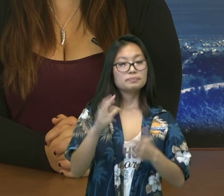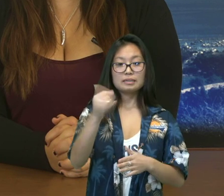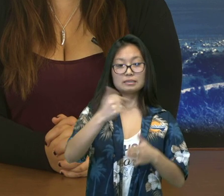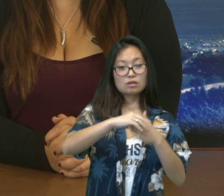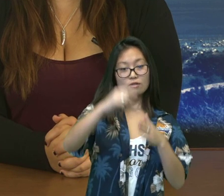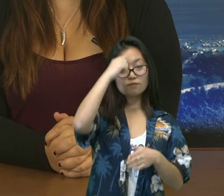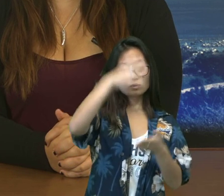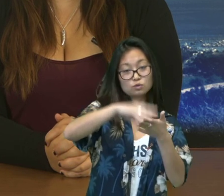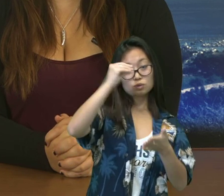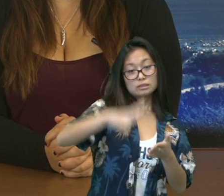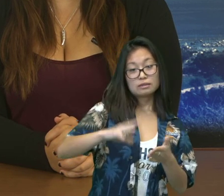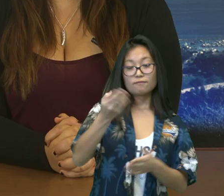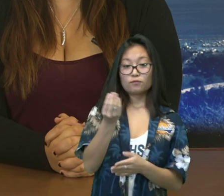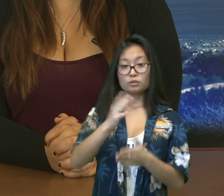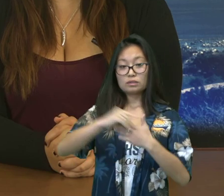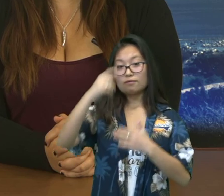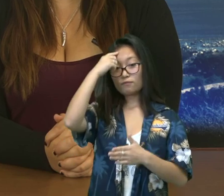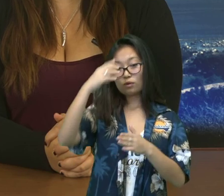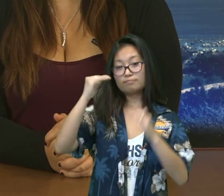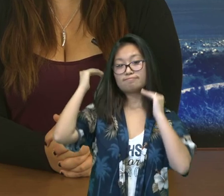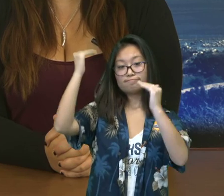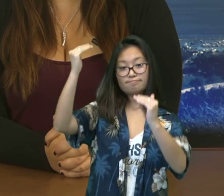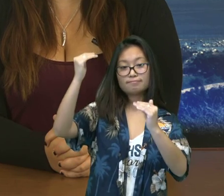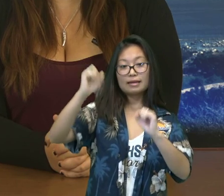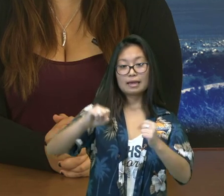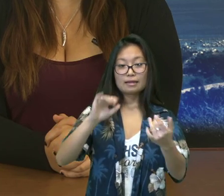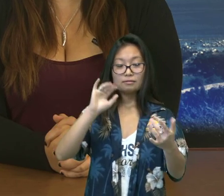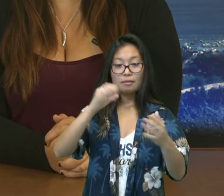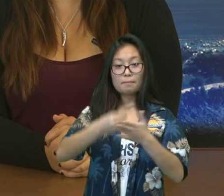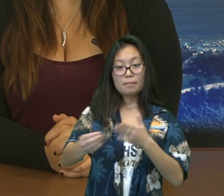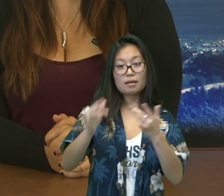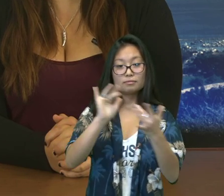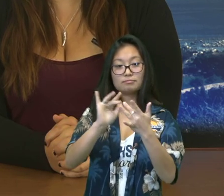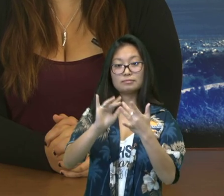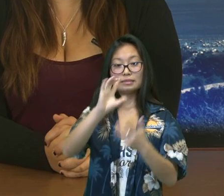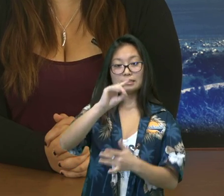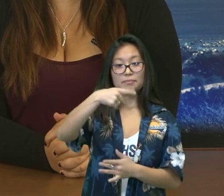for students and $14 for adults and can be purchased online at